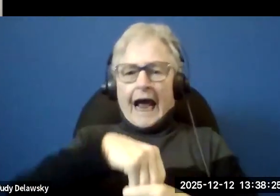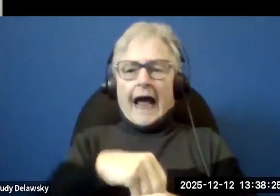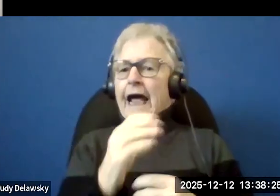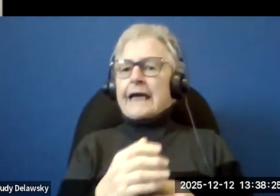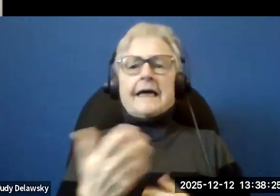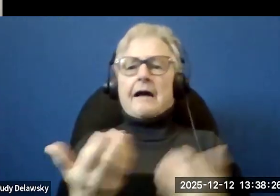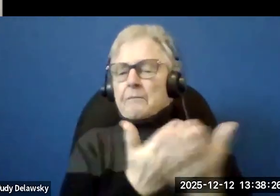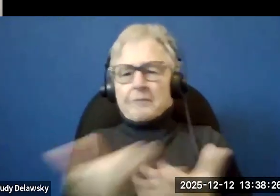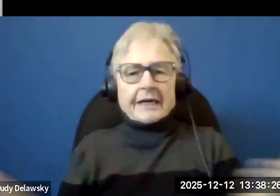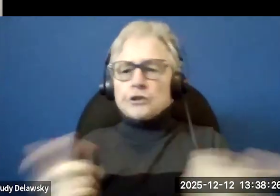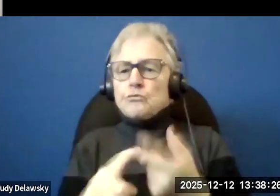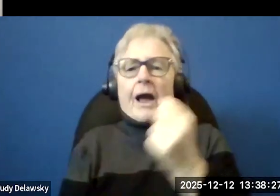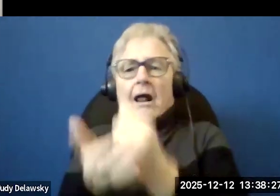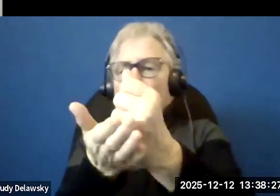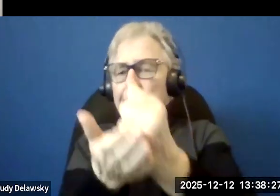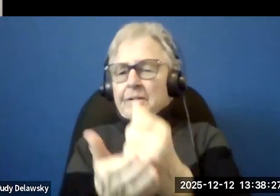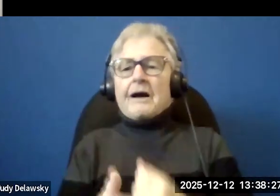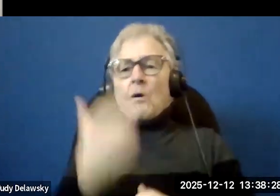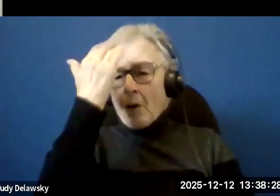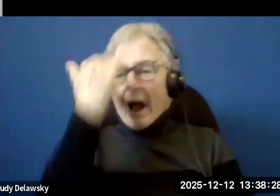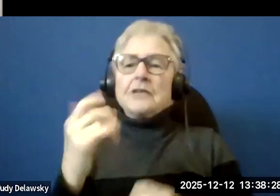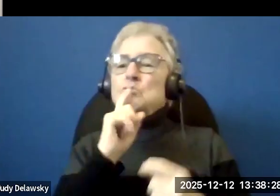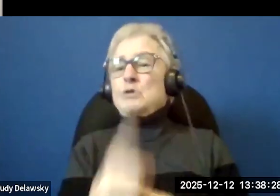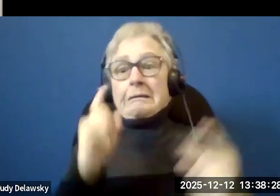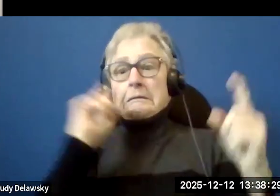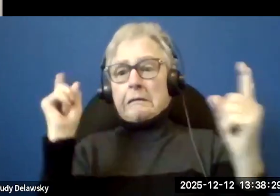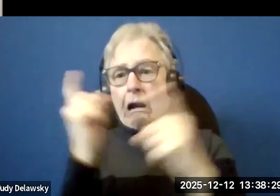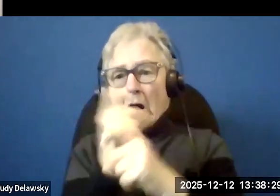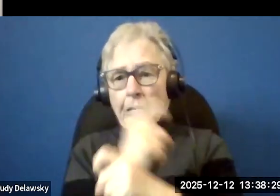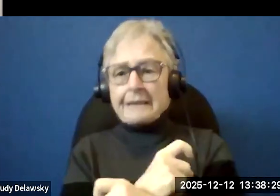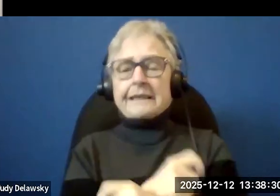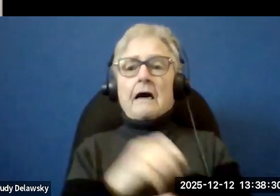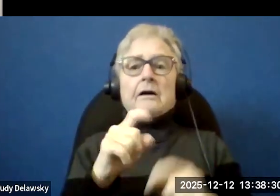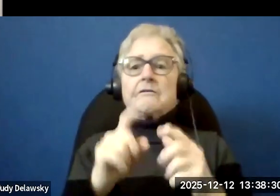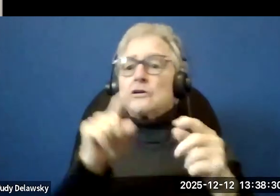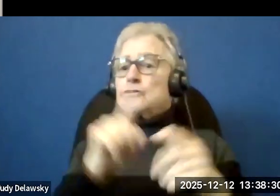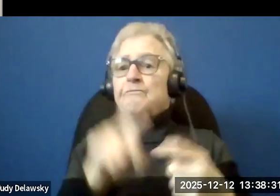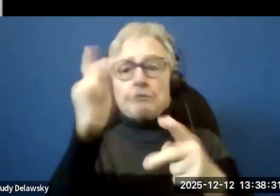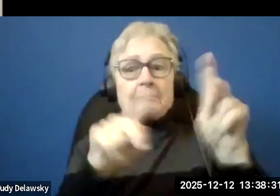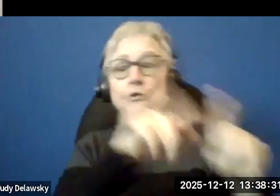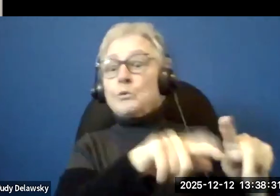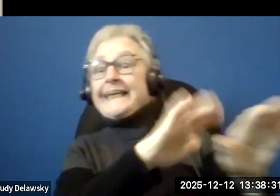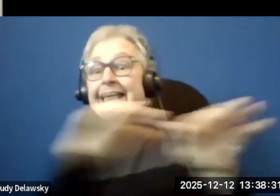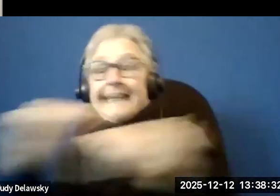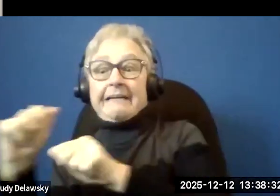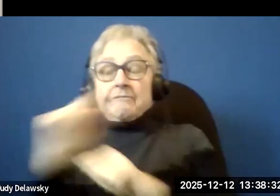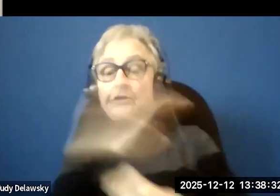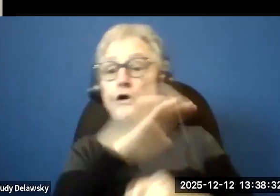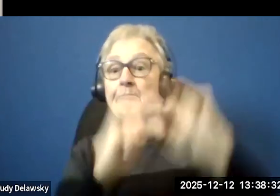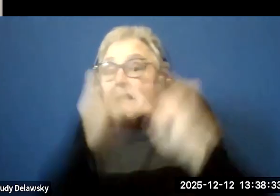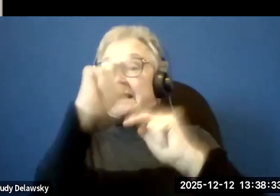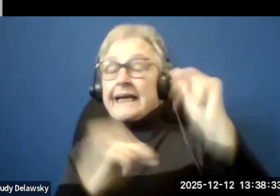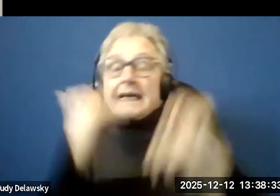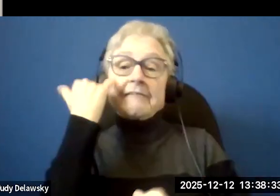in these really complex and challenging evacuations or operations, but also to